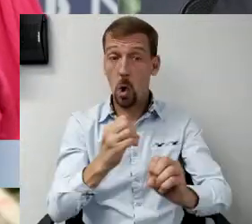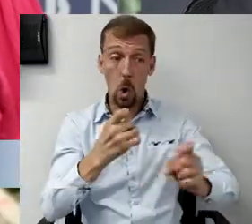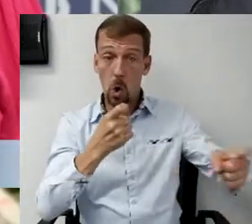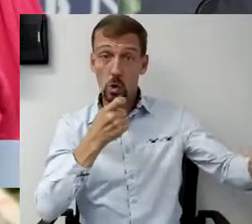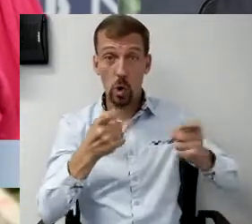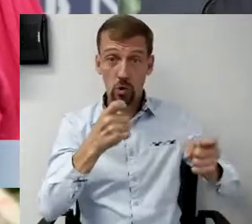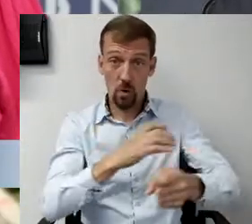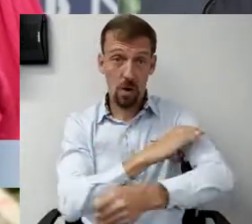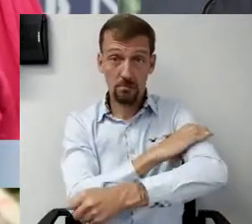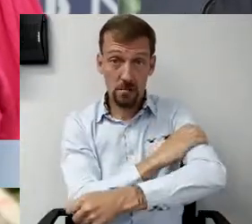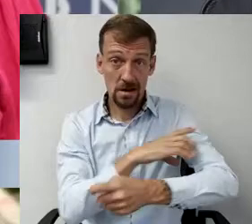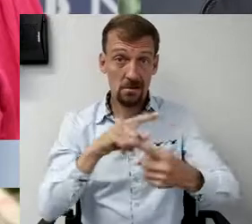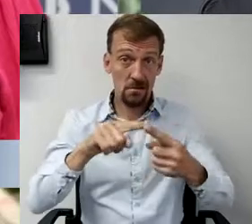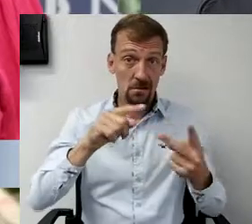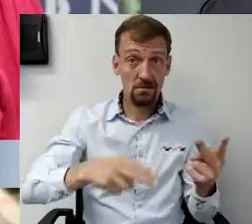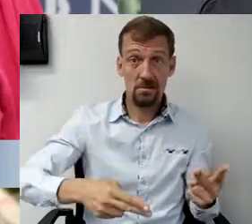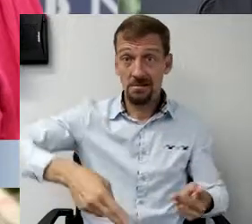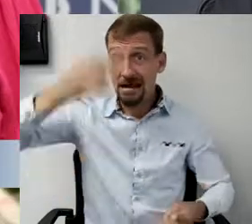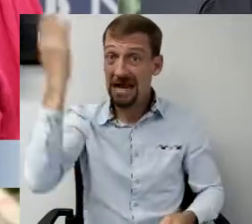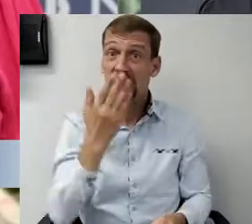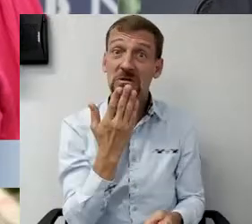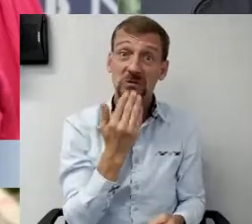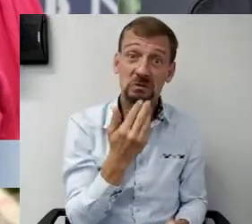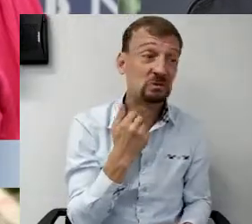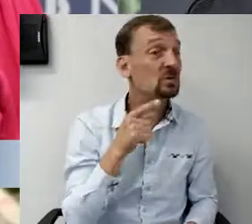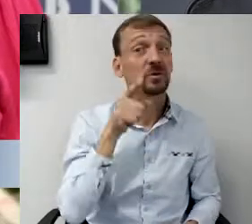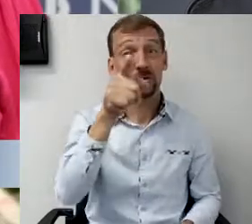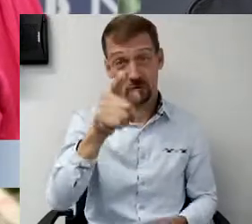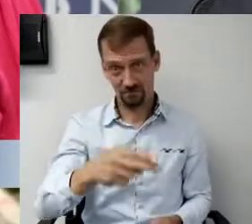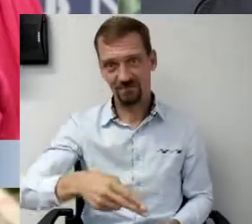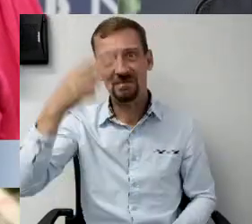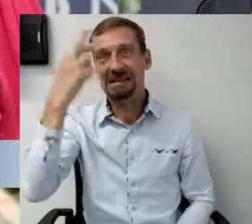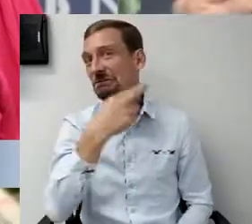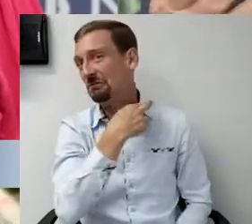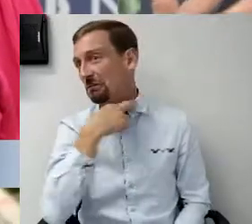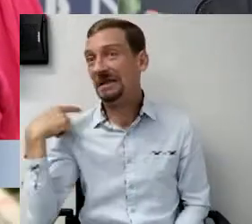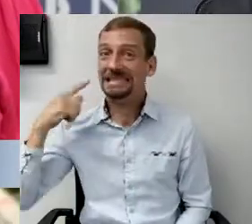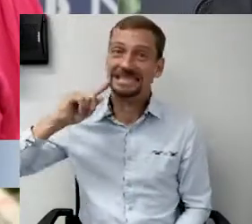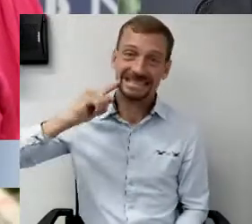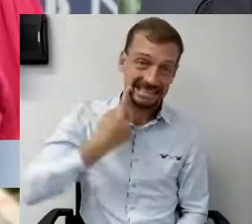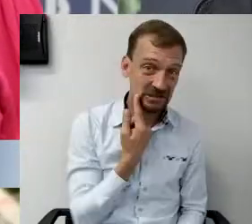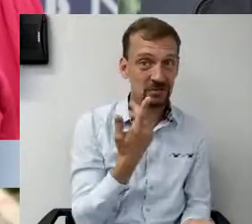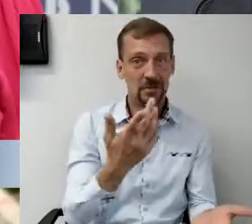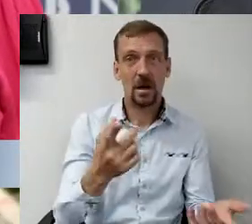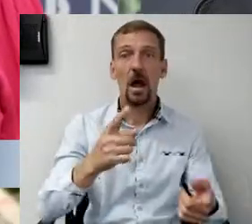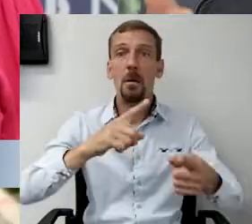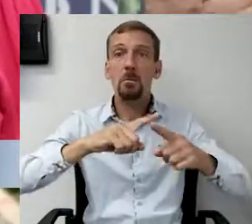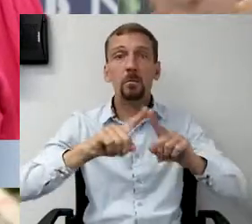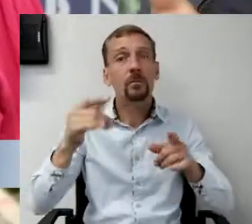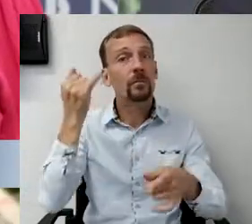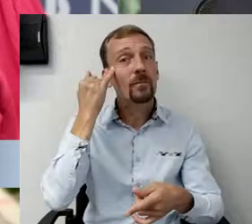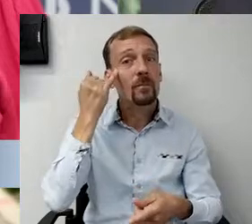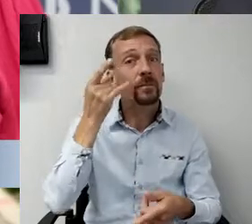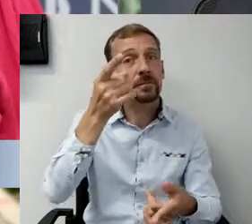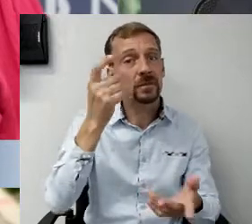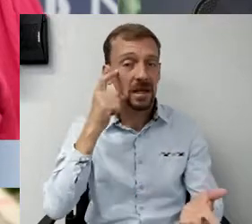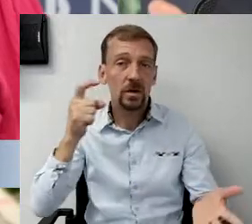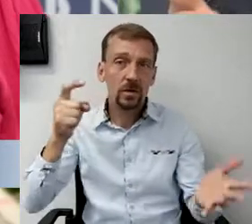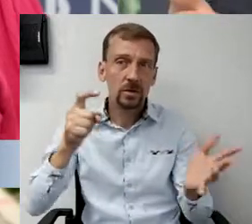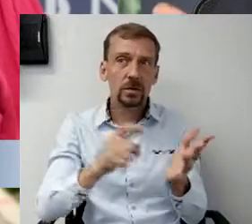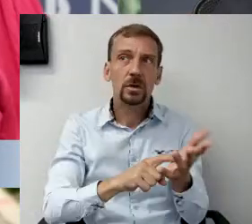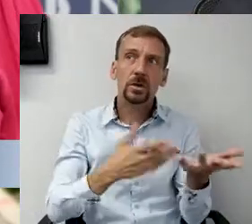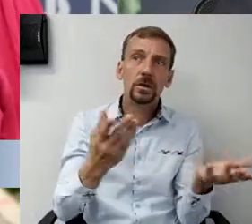uncontrolled hypertension, your risk factors are significantly higher. But then as you start going down, and again to